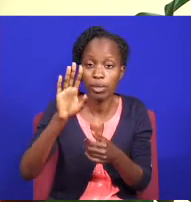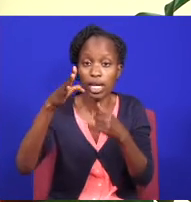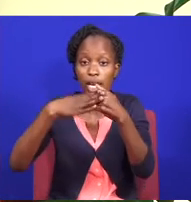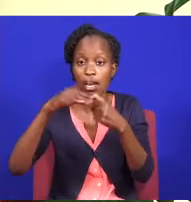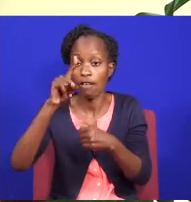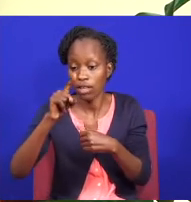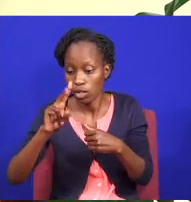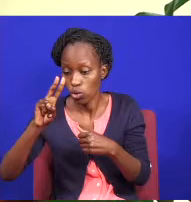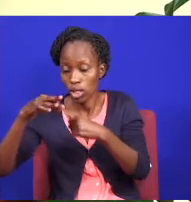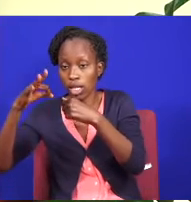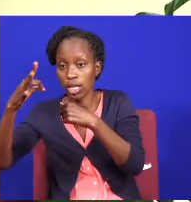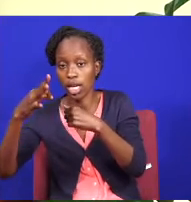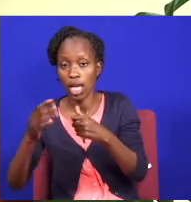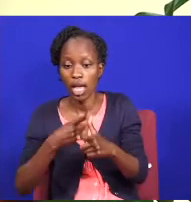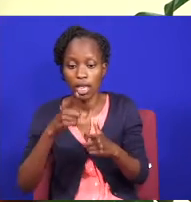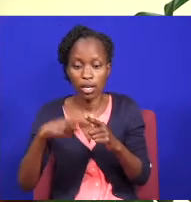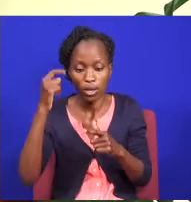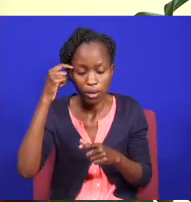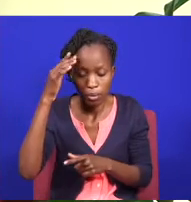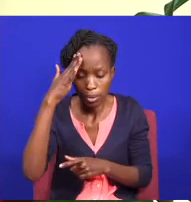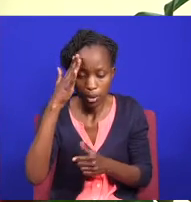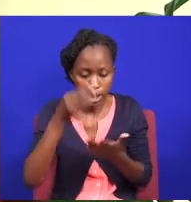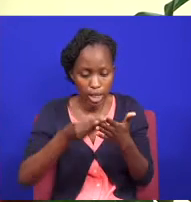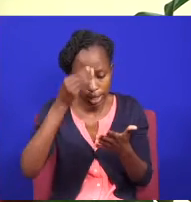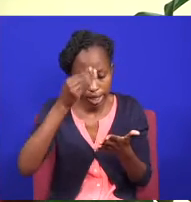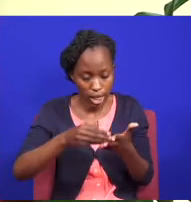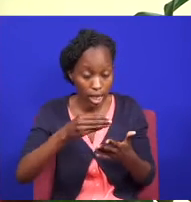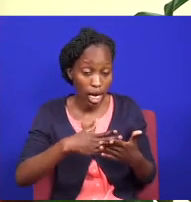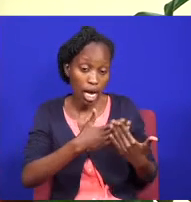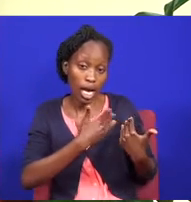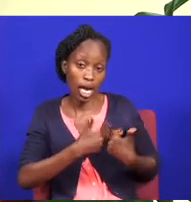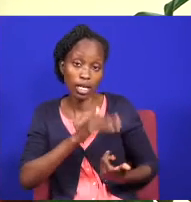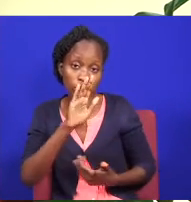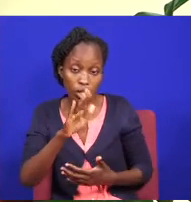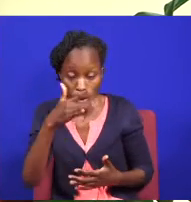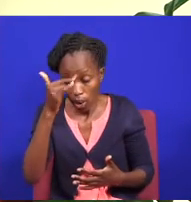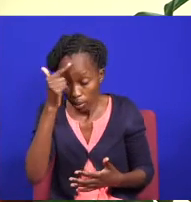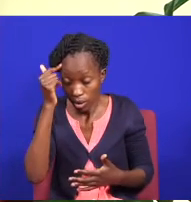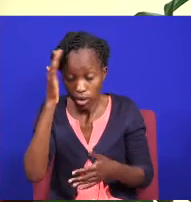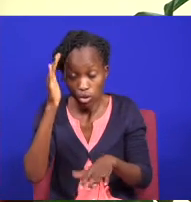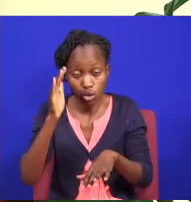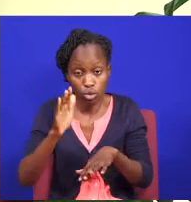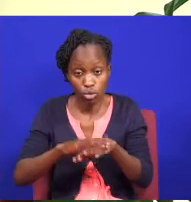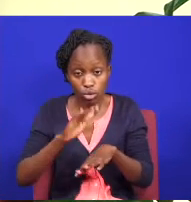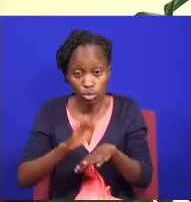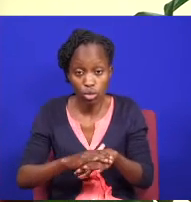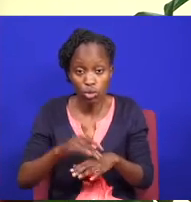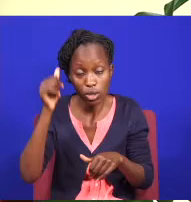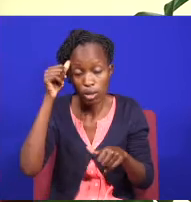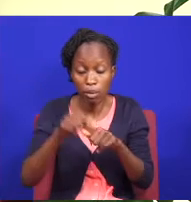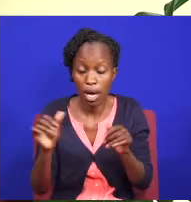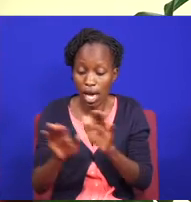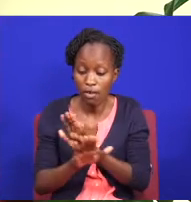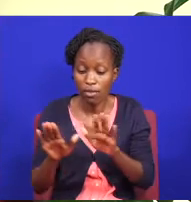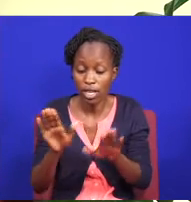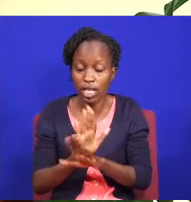And you can memorize it and you can learn it in your heart, because it is good to remember that it is everything is possible